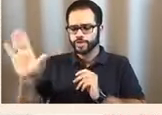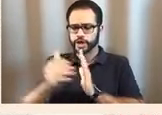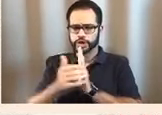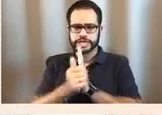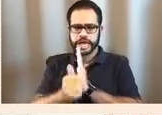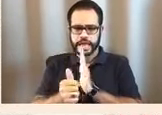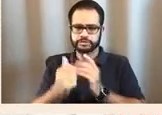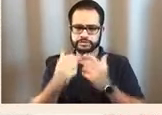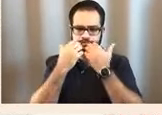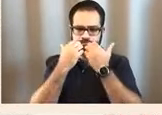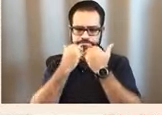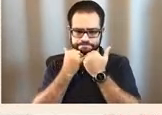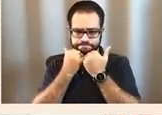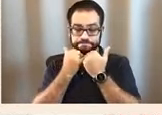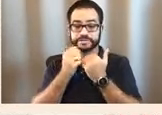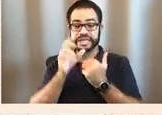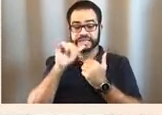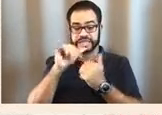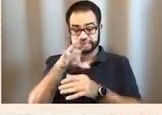of diversity.